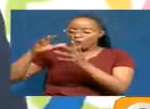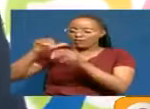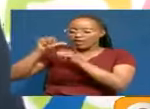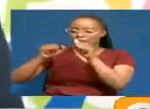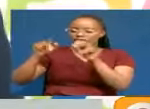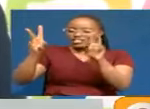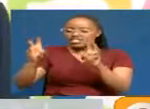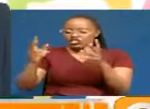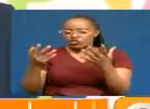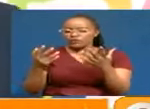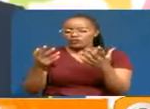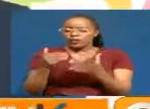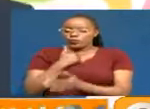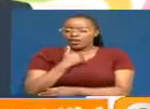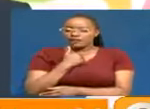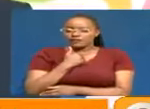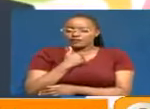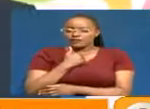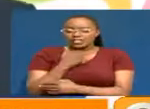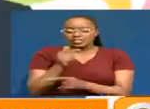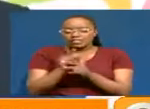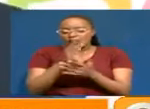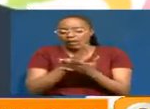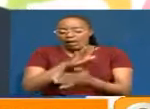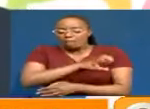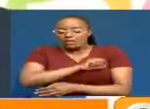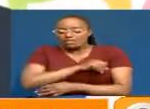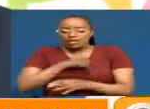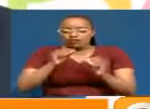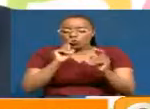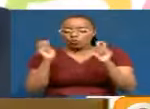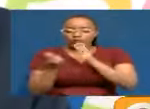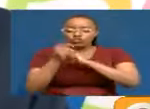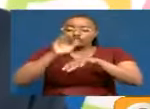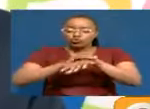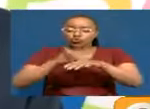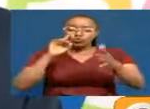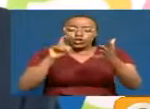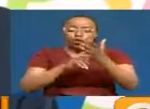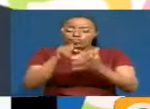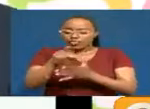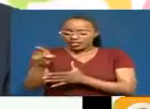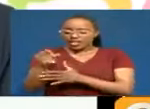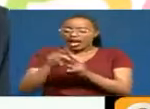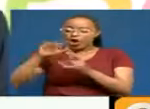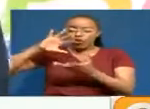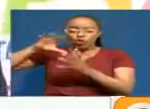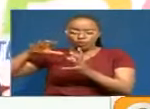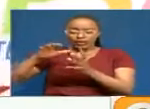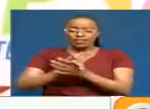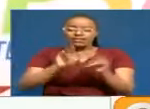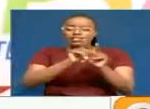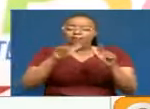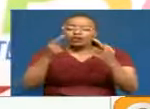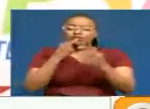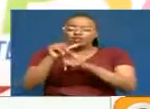things. So although we are partly impatient about the changes, it's also good to recognize that these things are complex. Just as